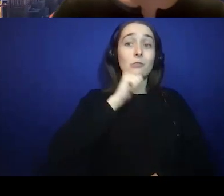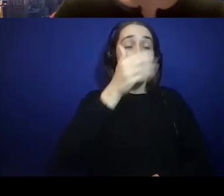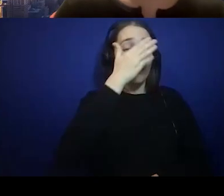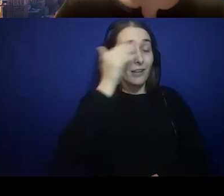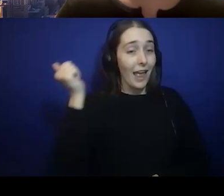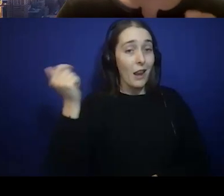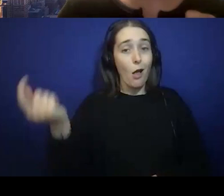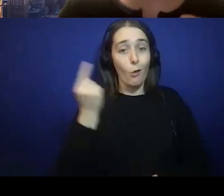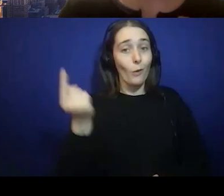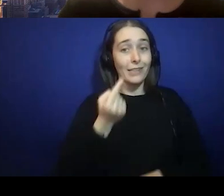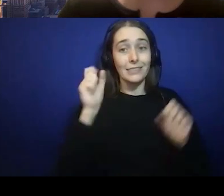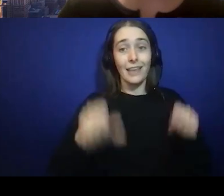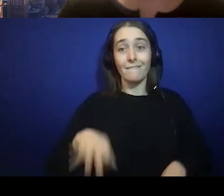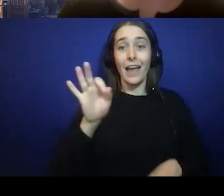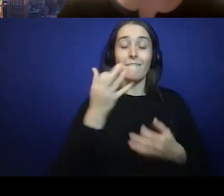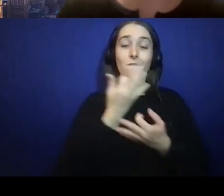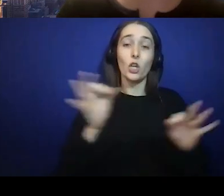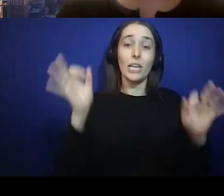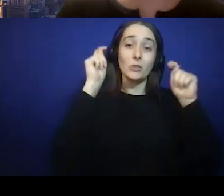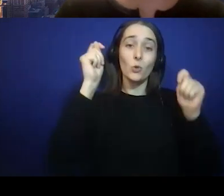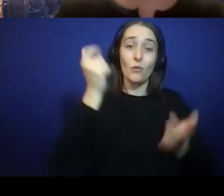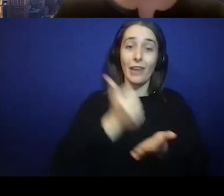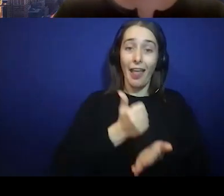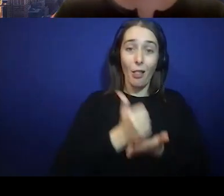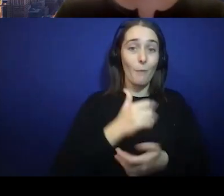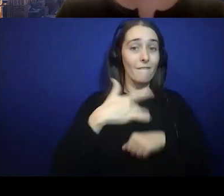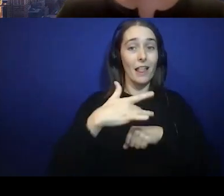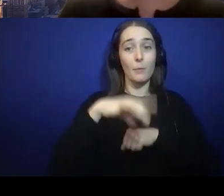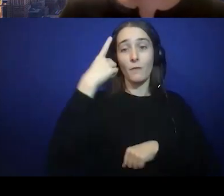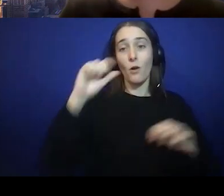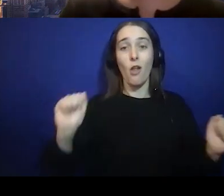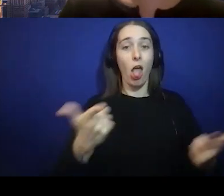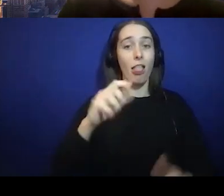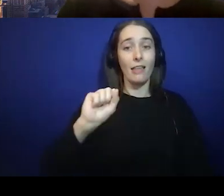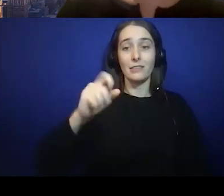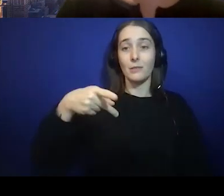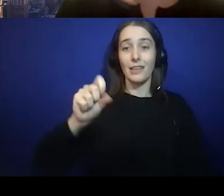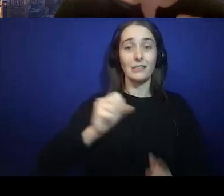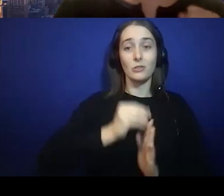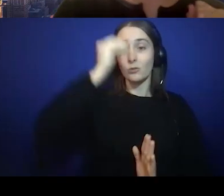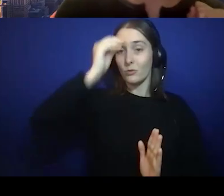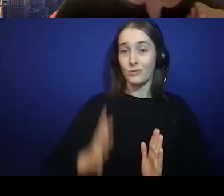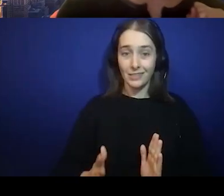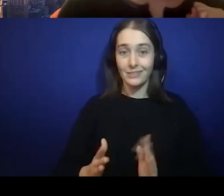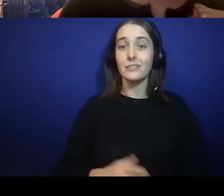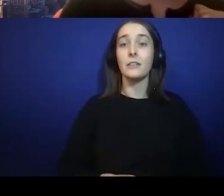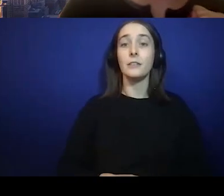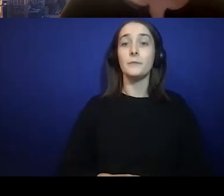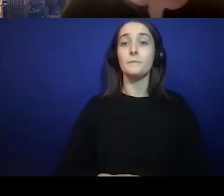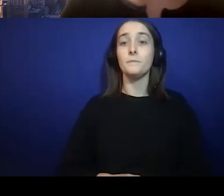always find free tutoring help. It's available to all SPS students. There